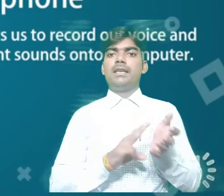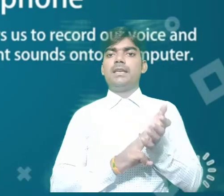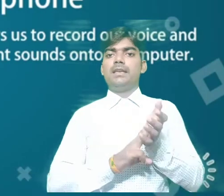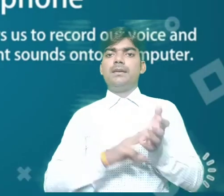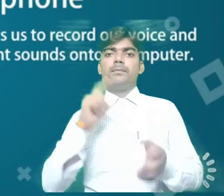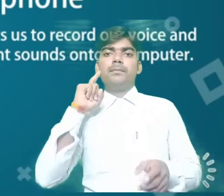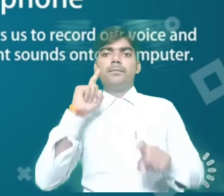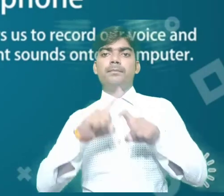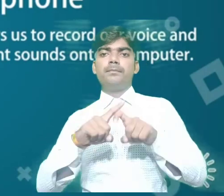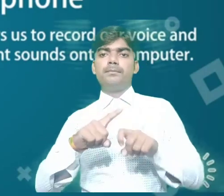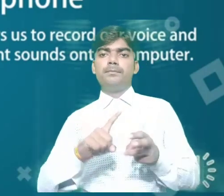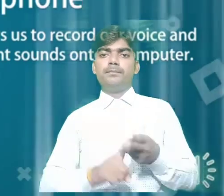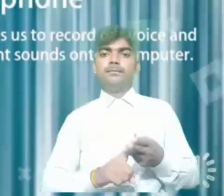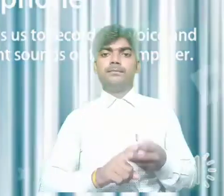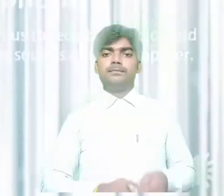sometimes called a mic.